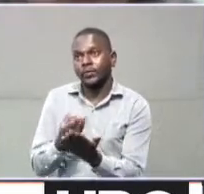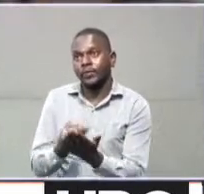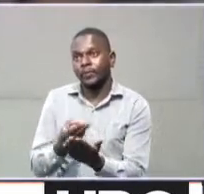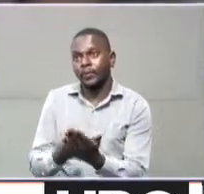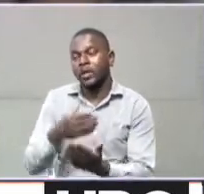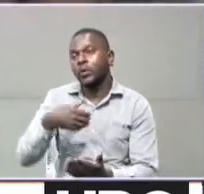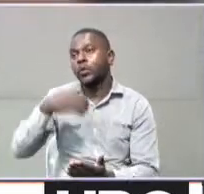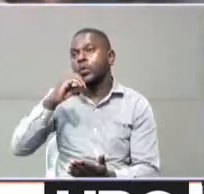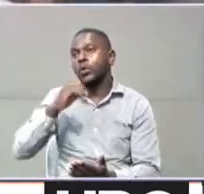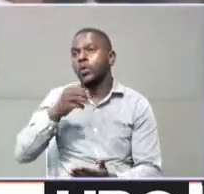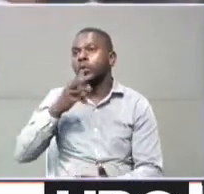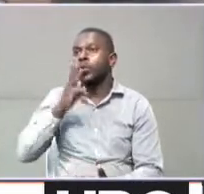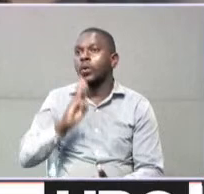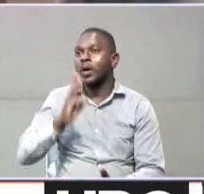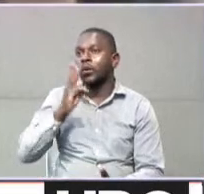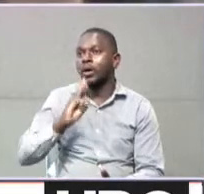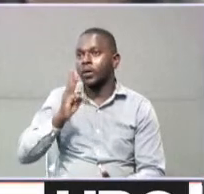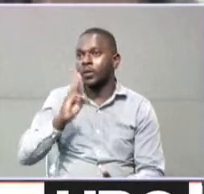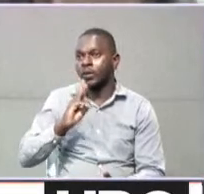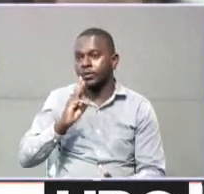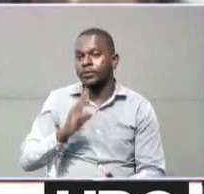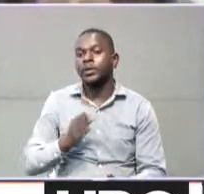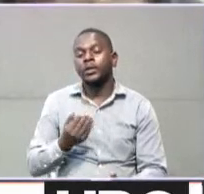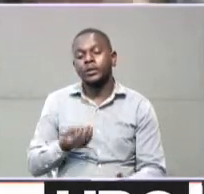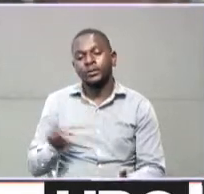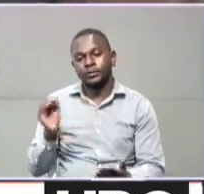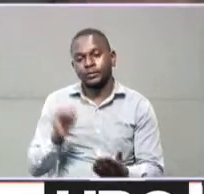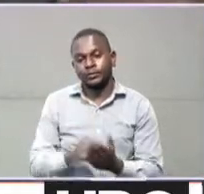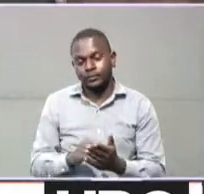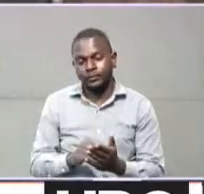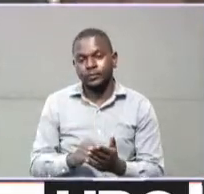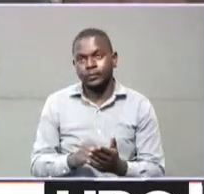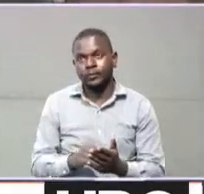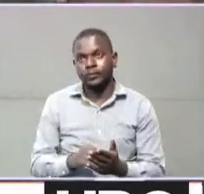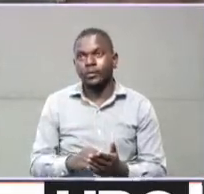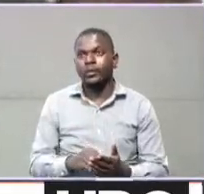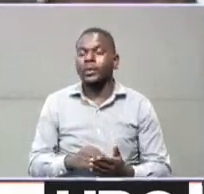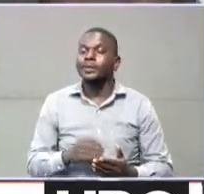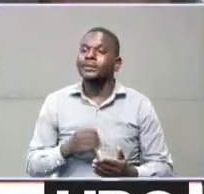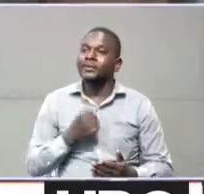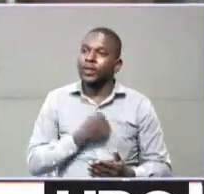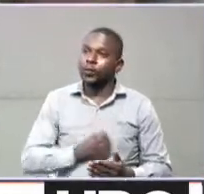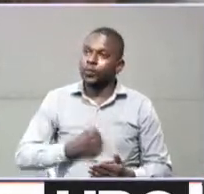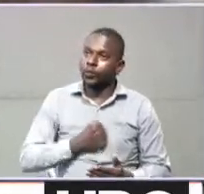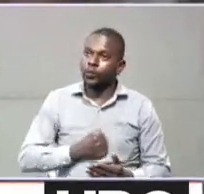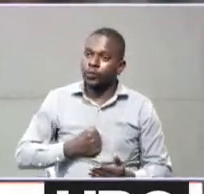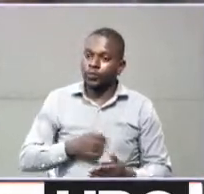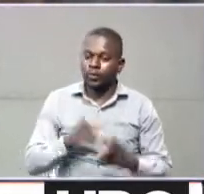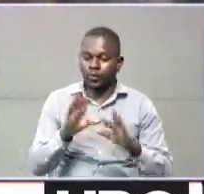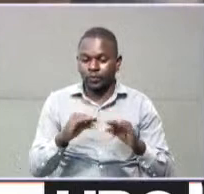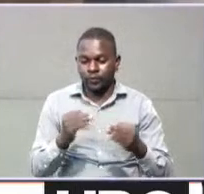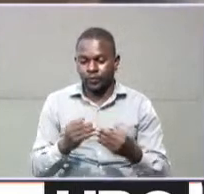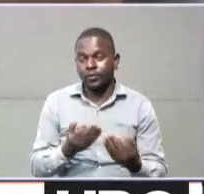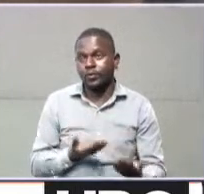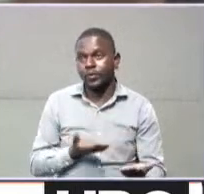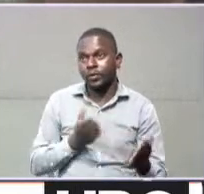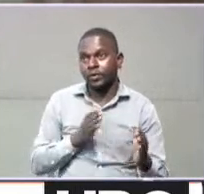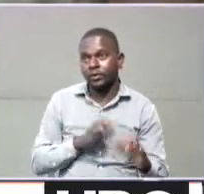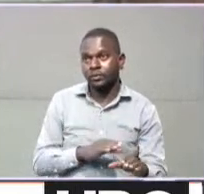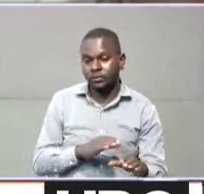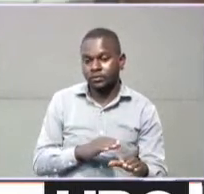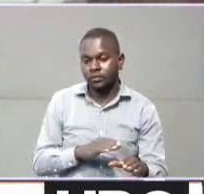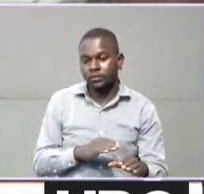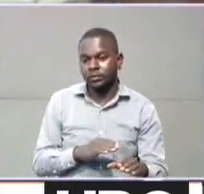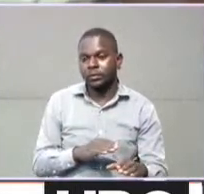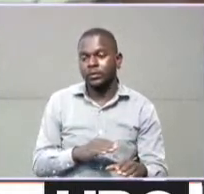consumption we once again extend our heartfelt condolences to the families who have lost